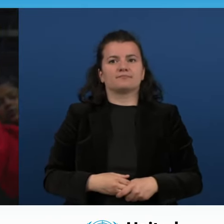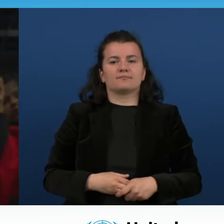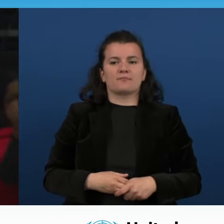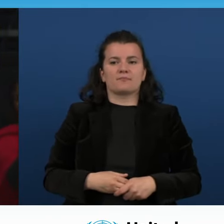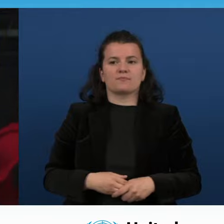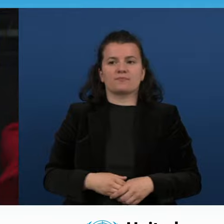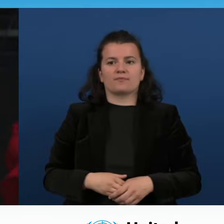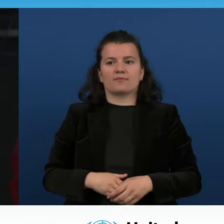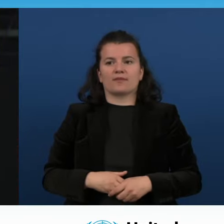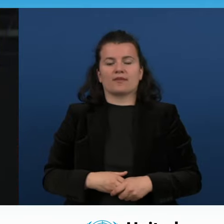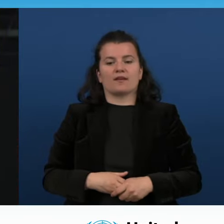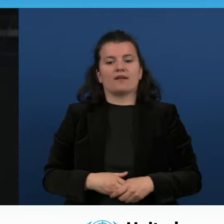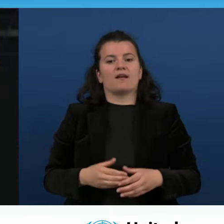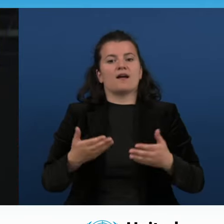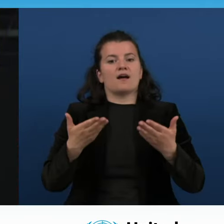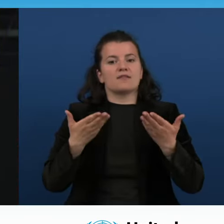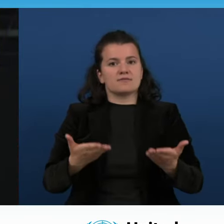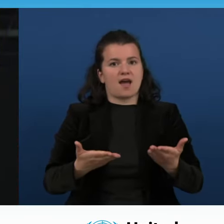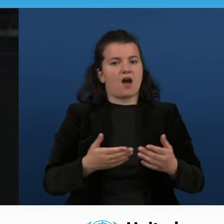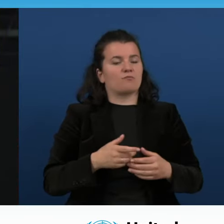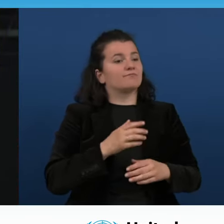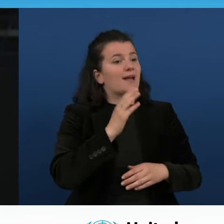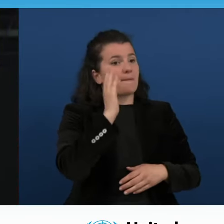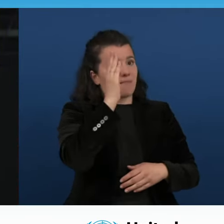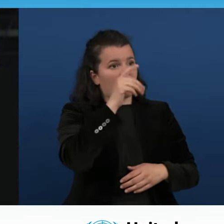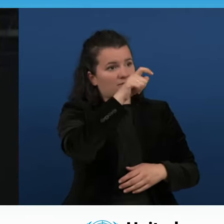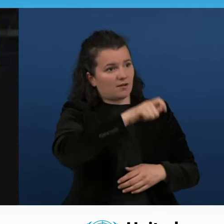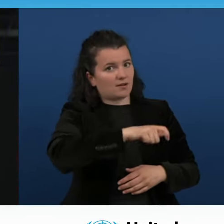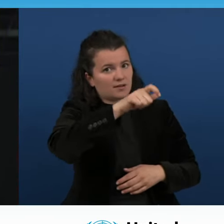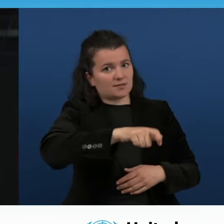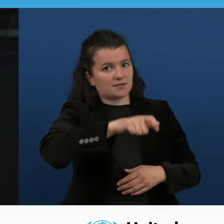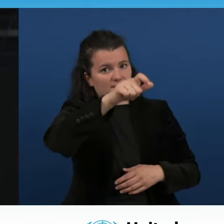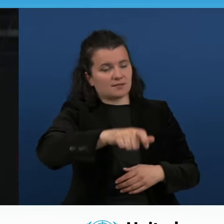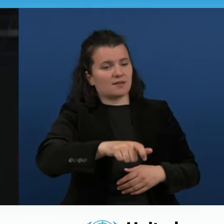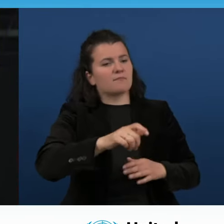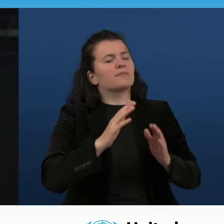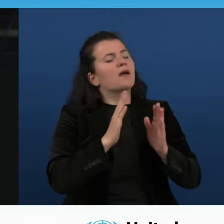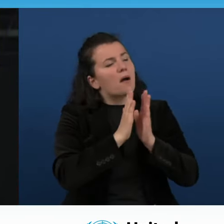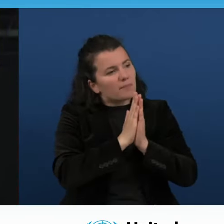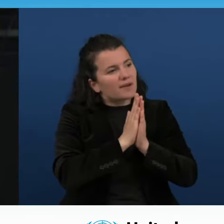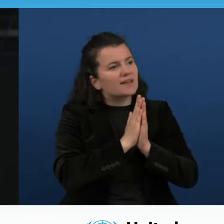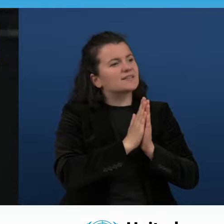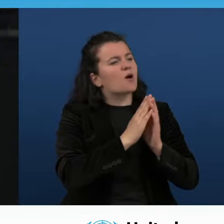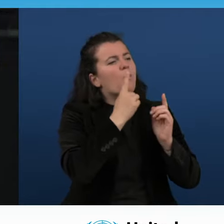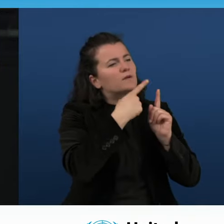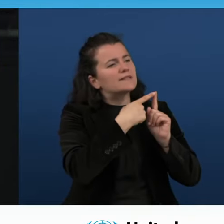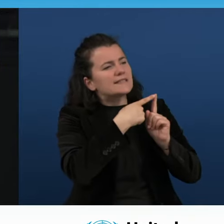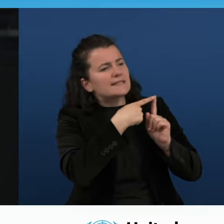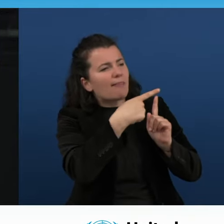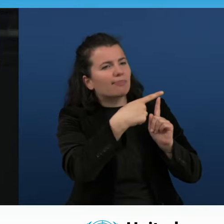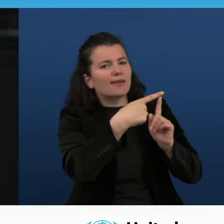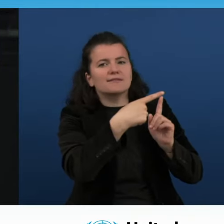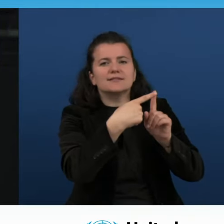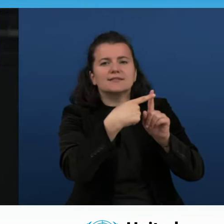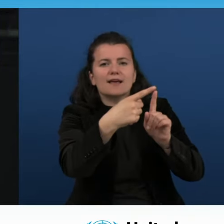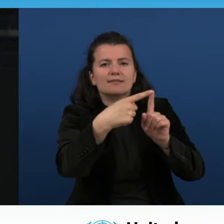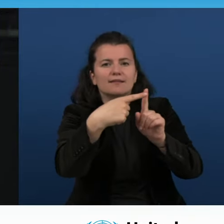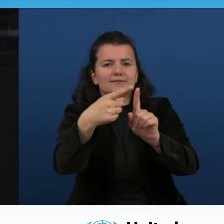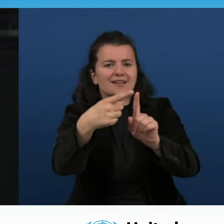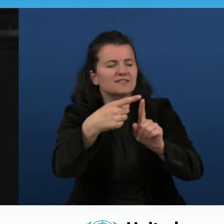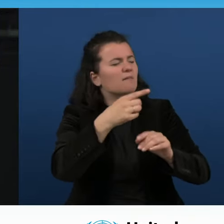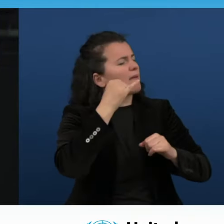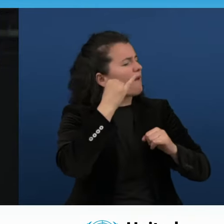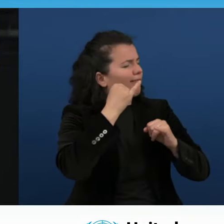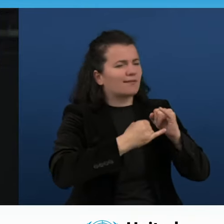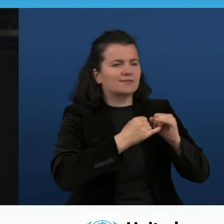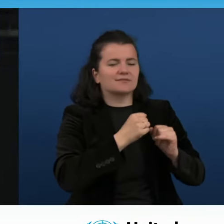every panelist for one last sentence of key message that you want to leave with everyone here today. So we're going to be